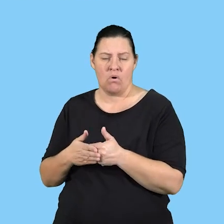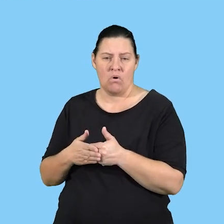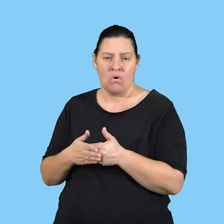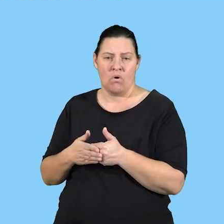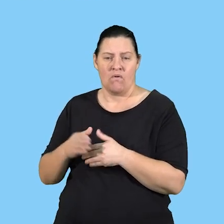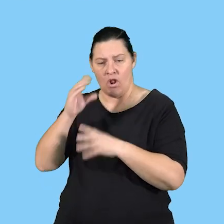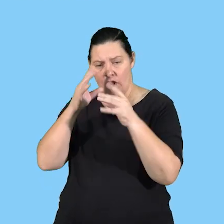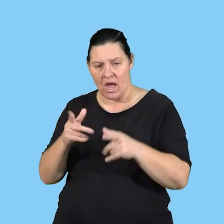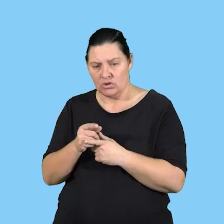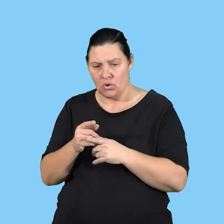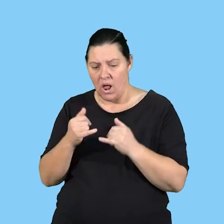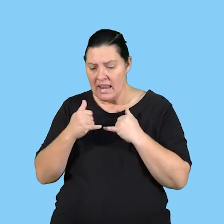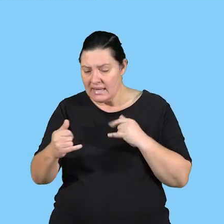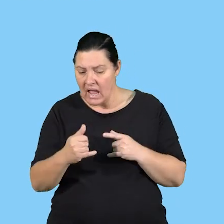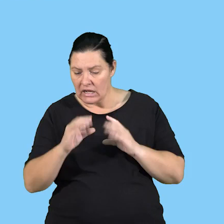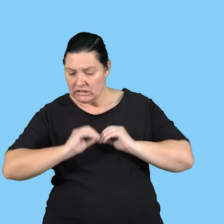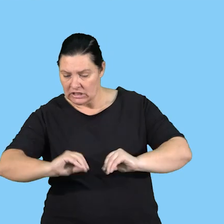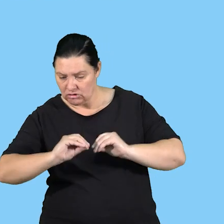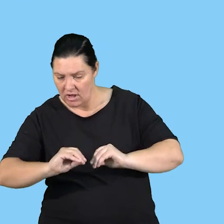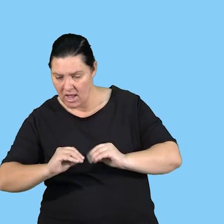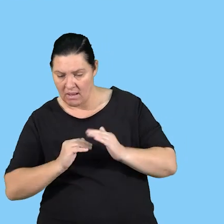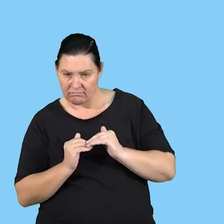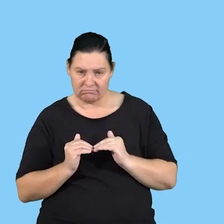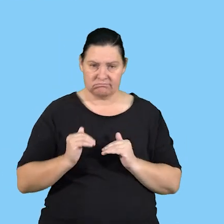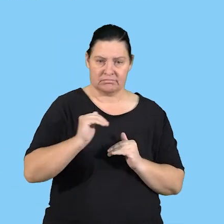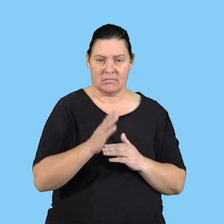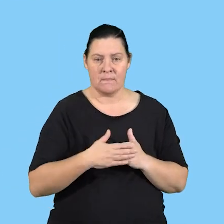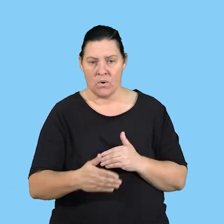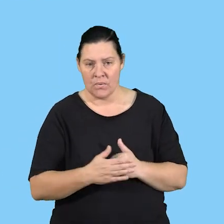enhance your learning and teaching in the classroom.